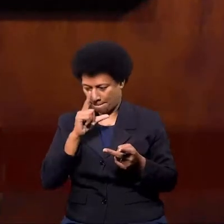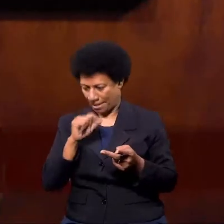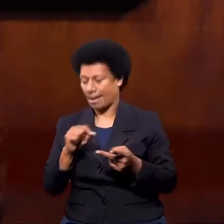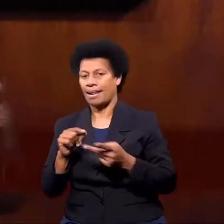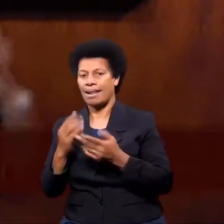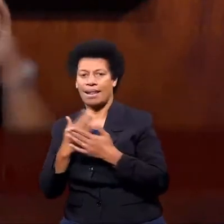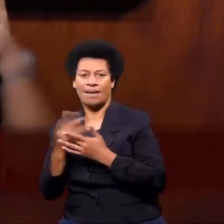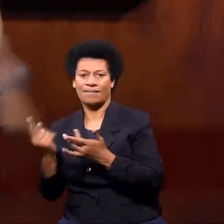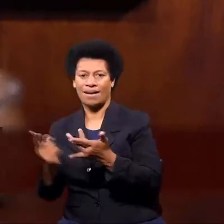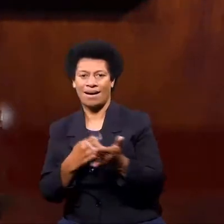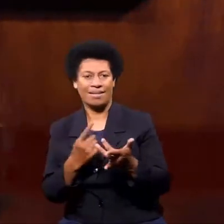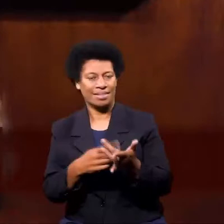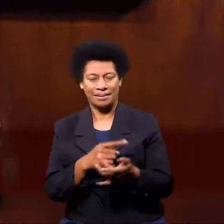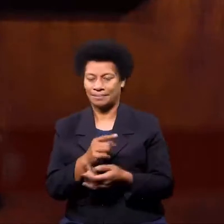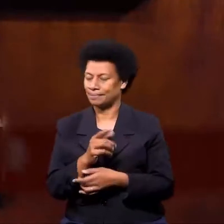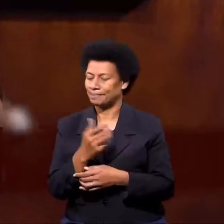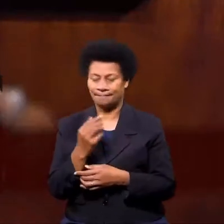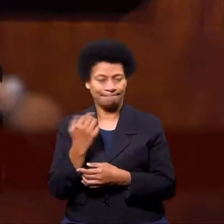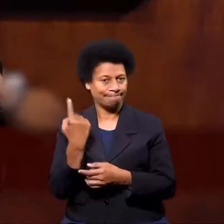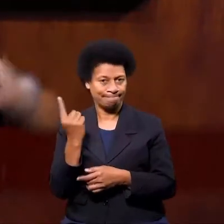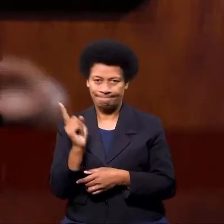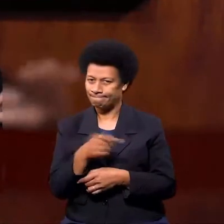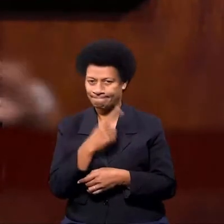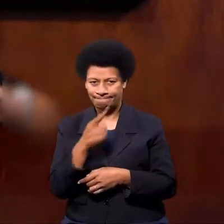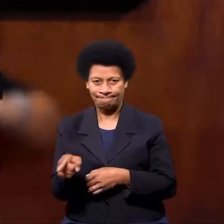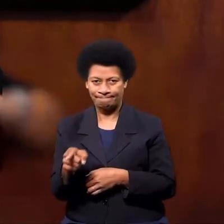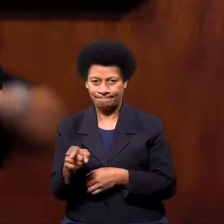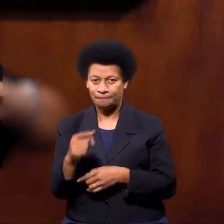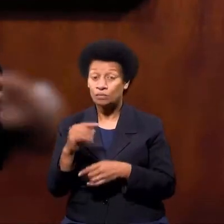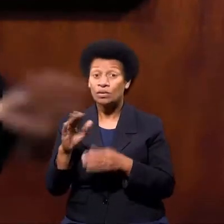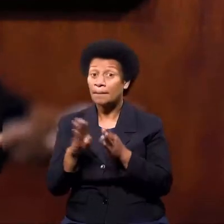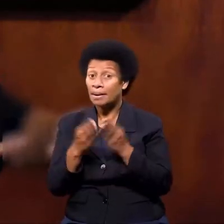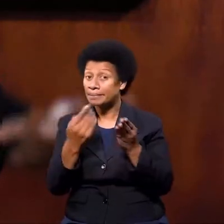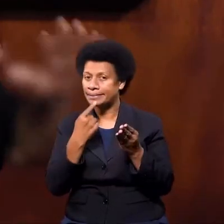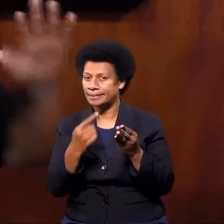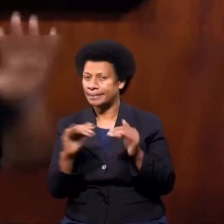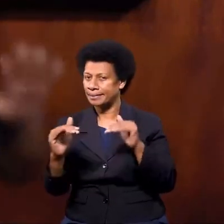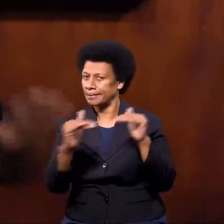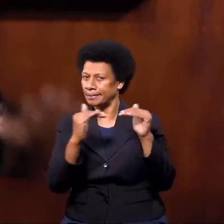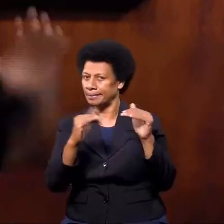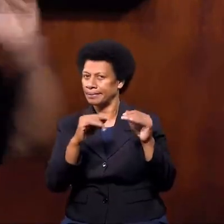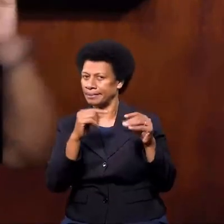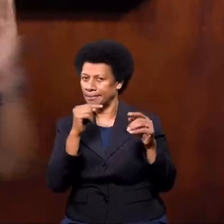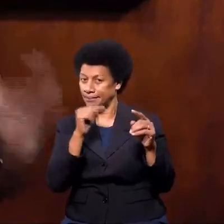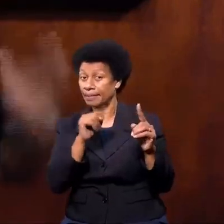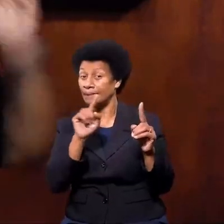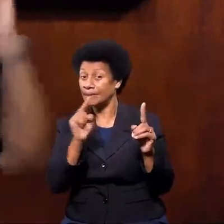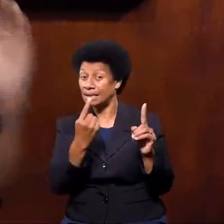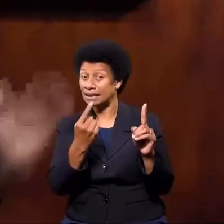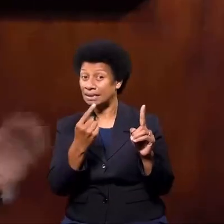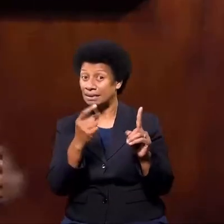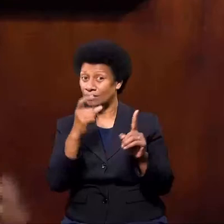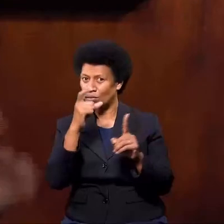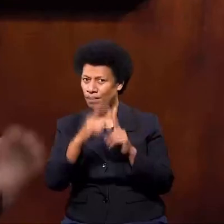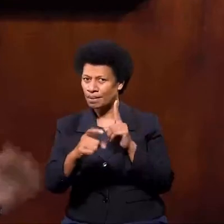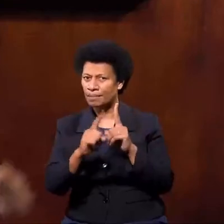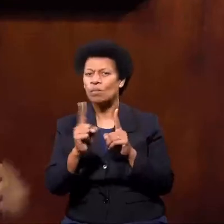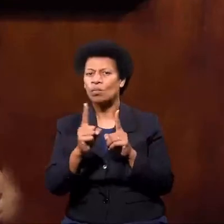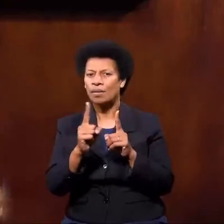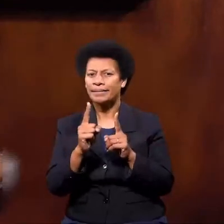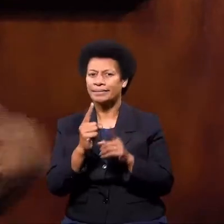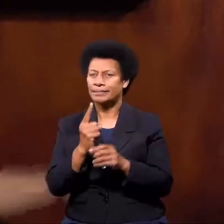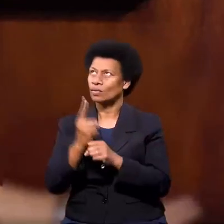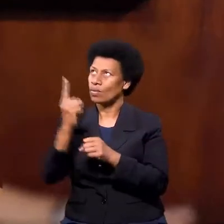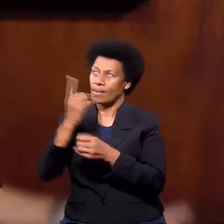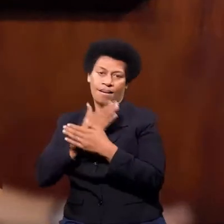I think we must all set the Bible, the scriptures, as our standard. If God says that is the first and the greatest commandment, then let it